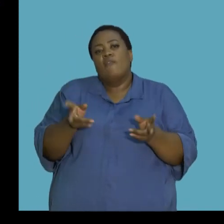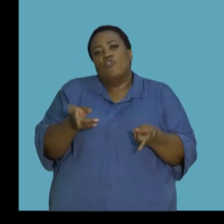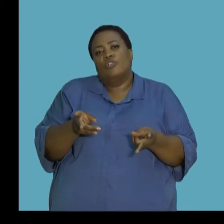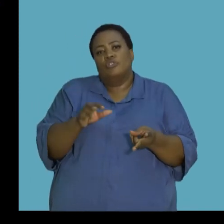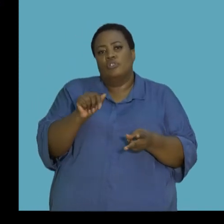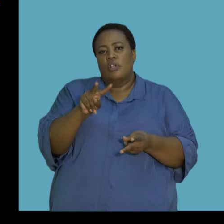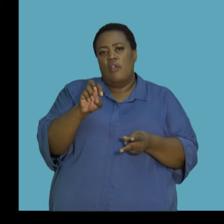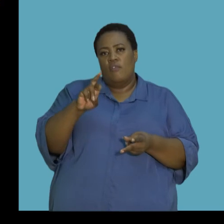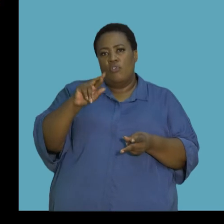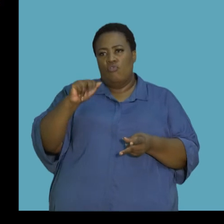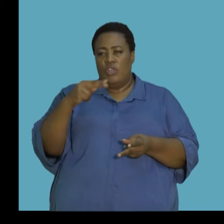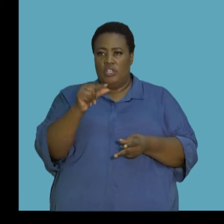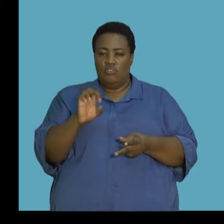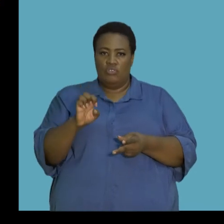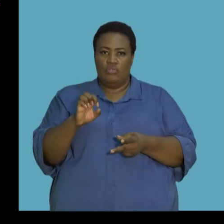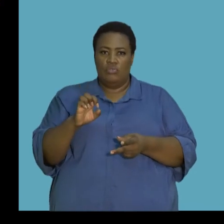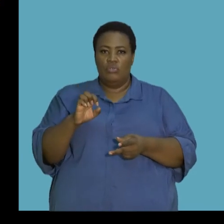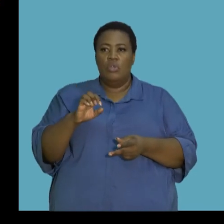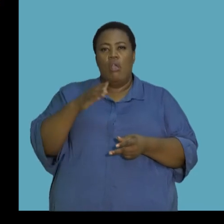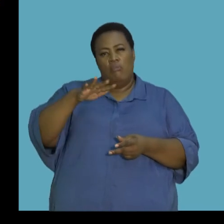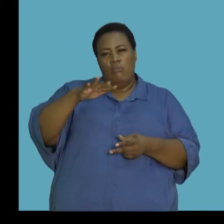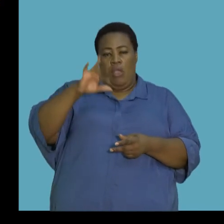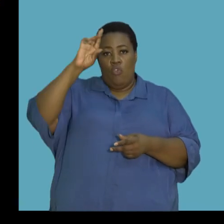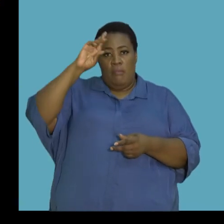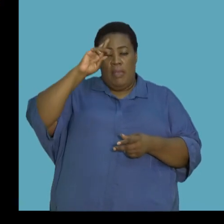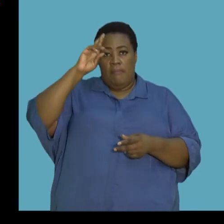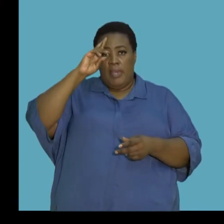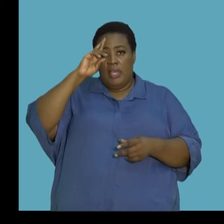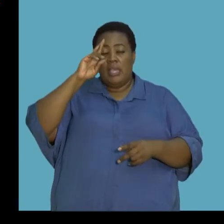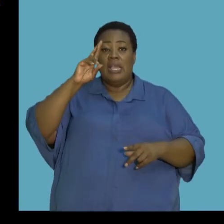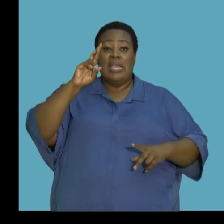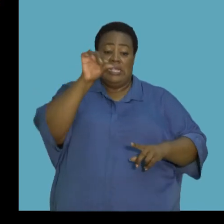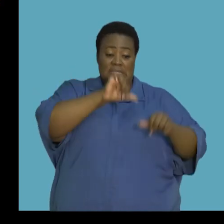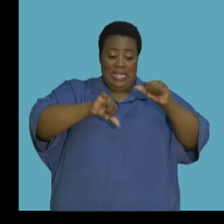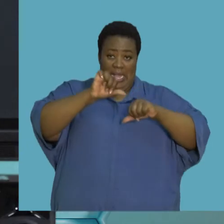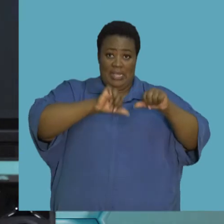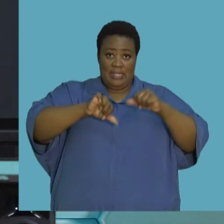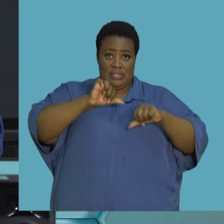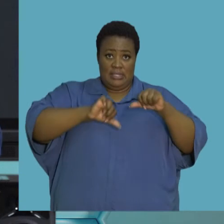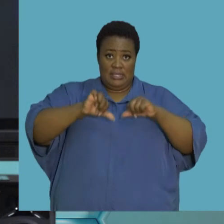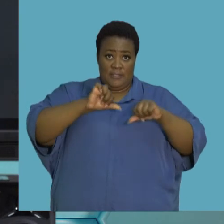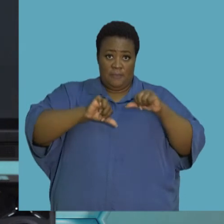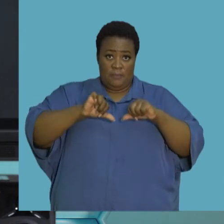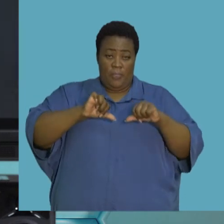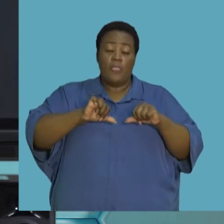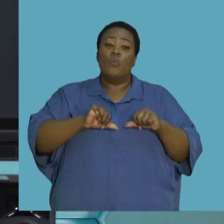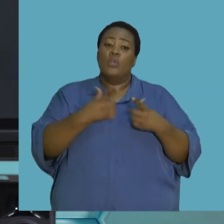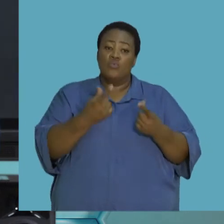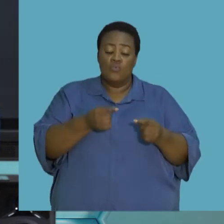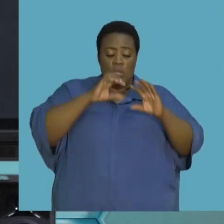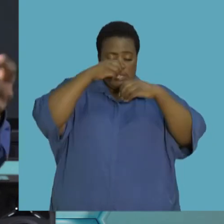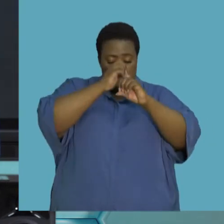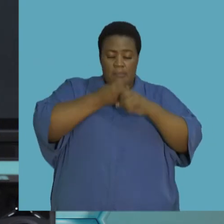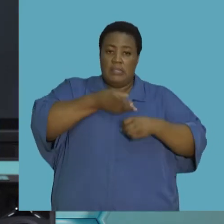call the average. And why is the average done? Remember that in science, we repeat experiments or we calculate